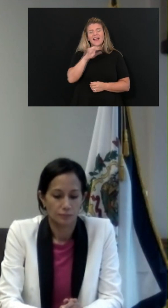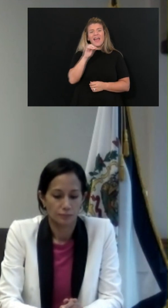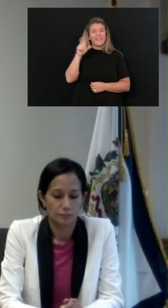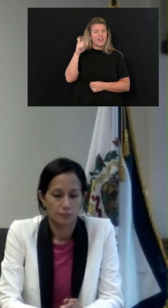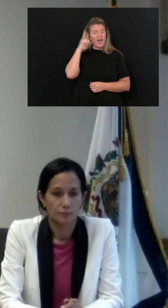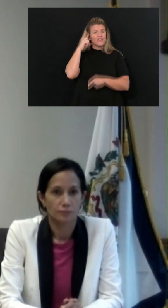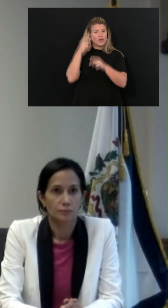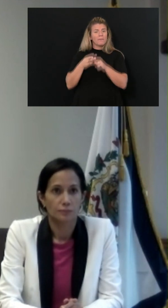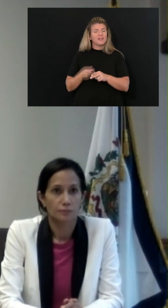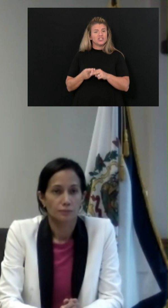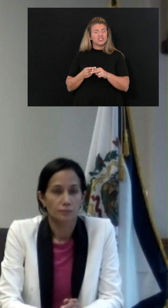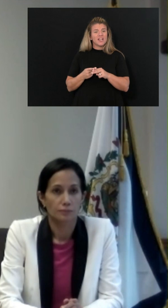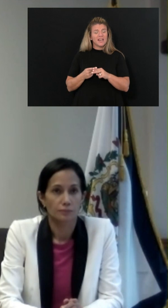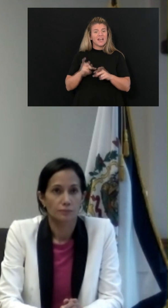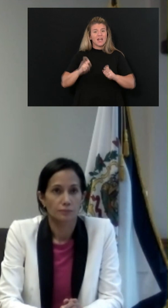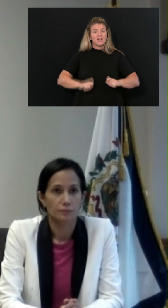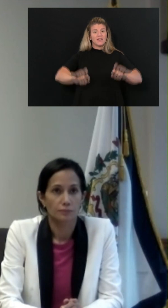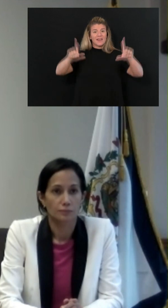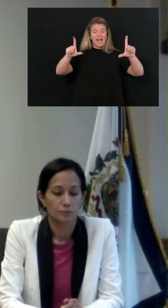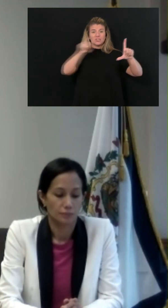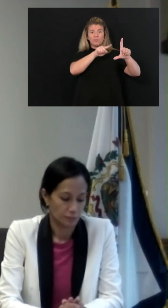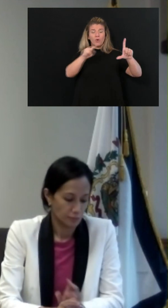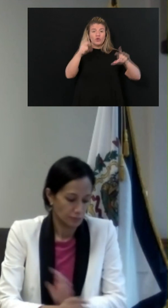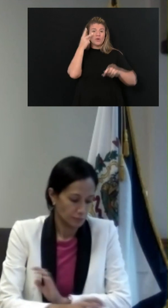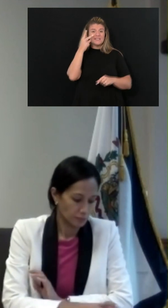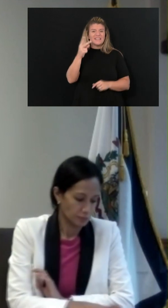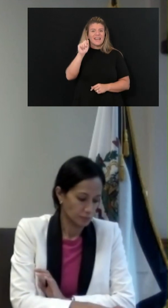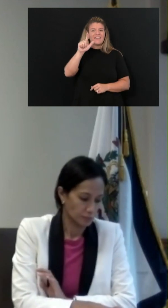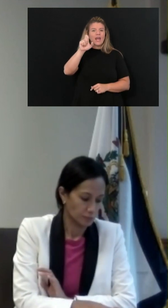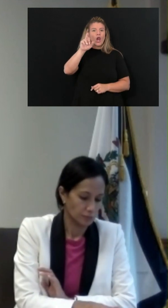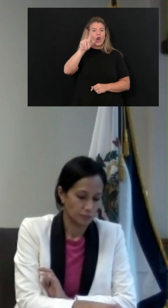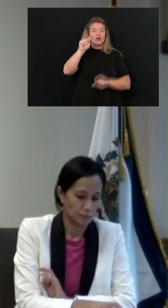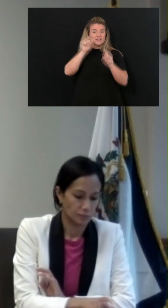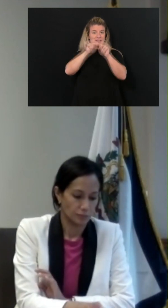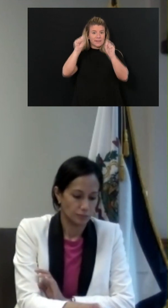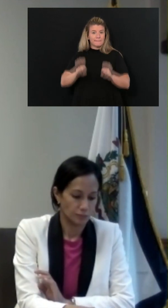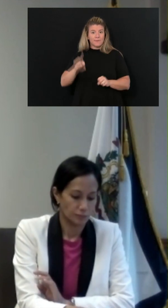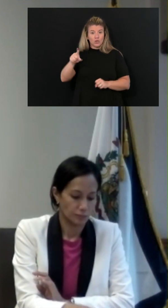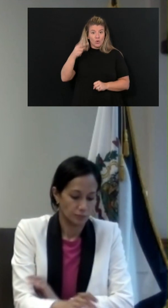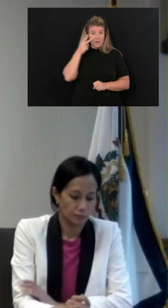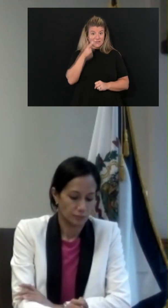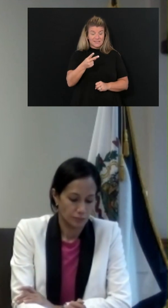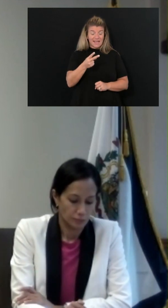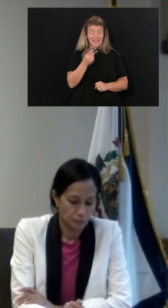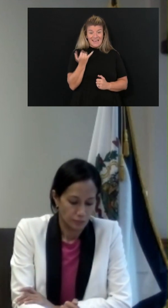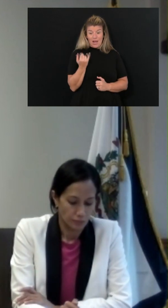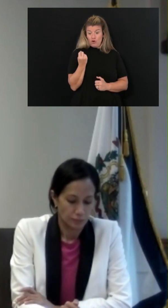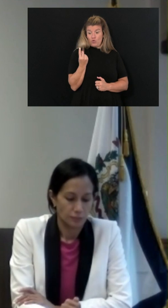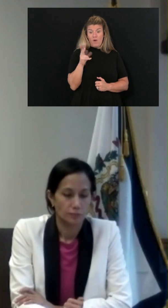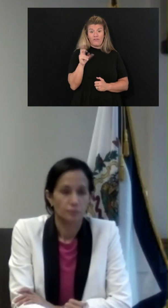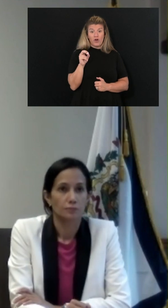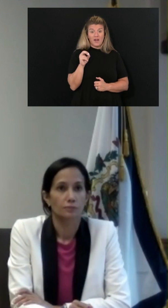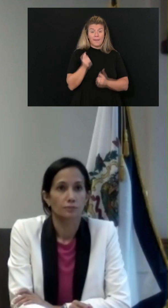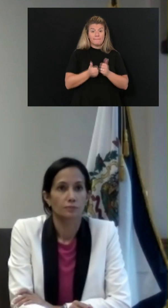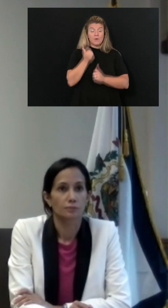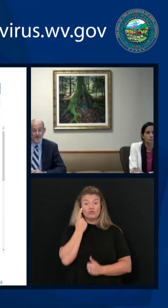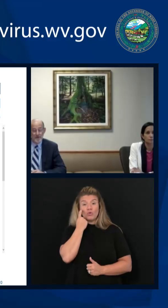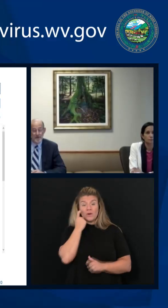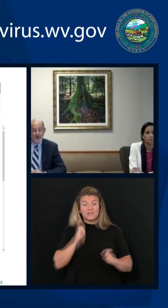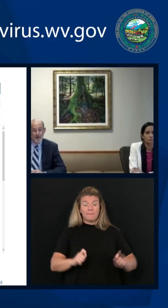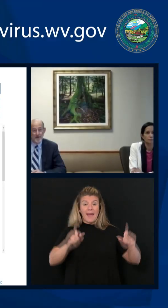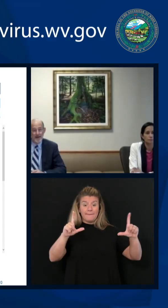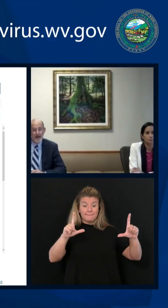notice on the dashboard today, just came up actually at 12:30, the latest map, which is now